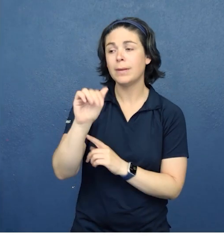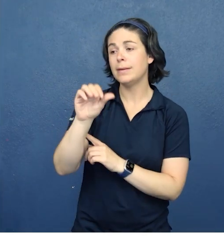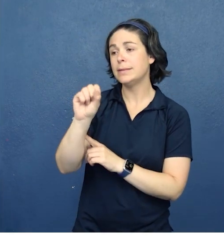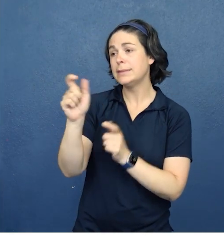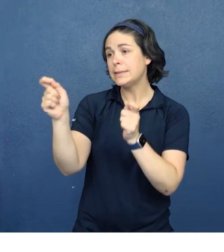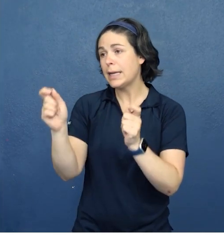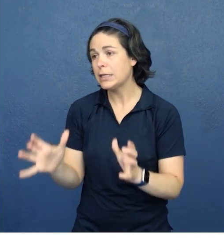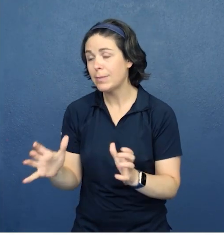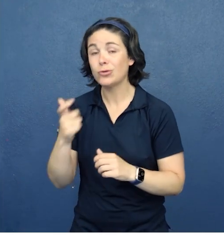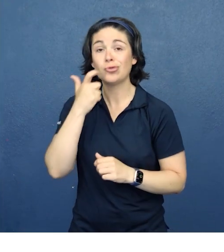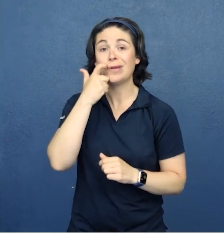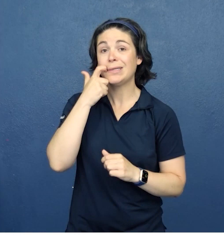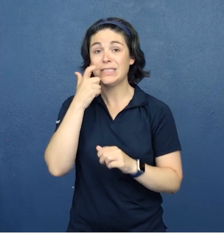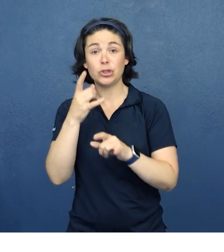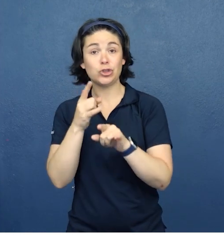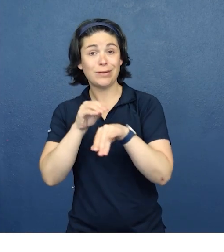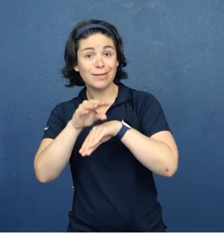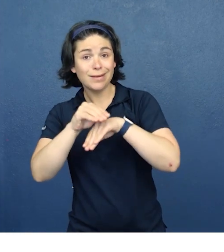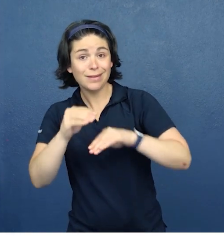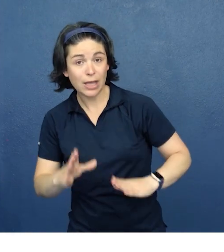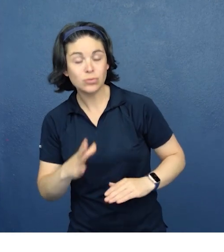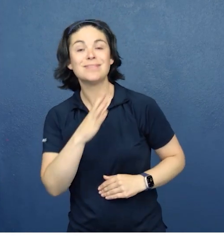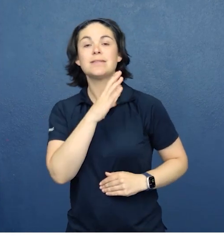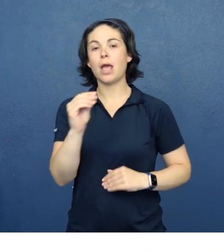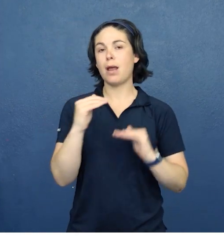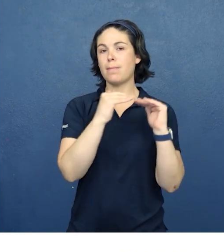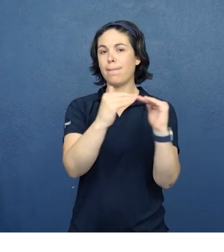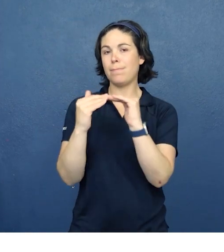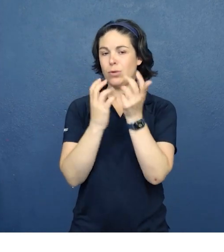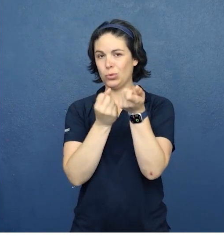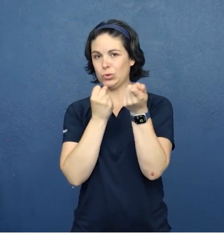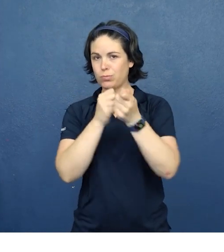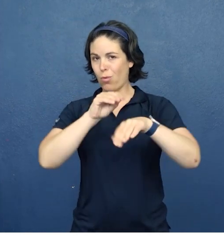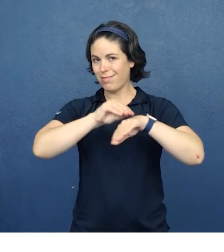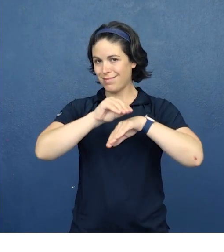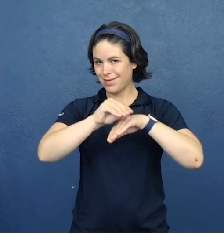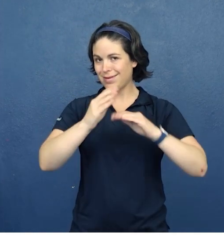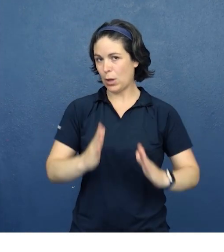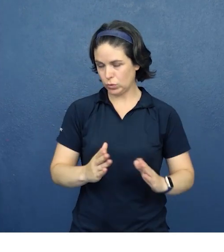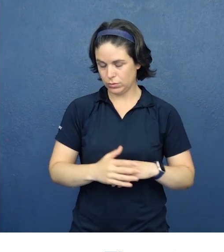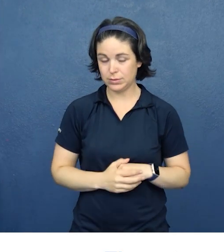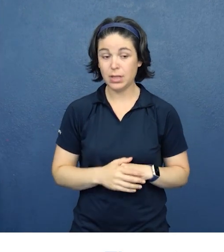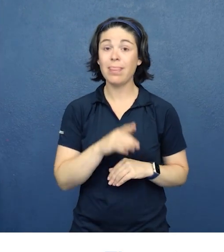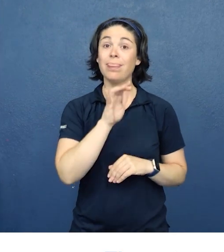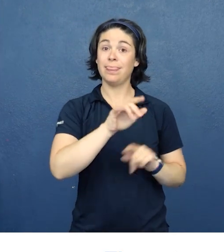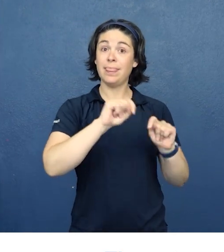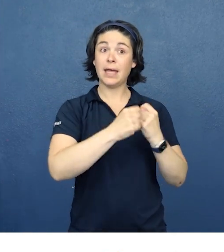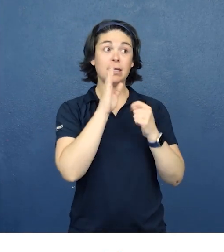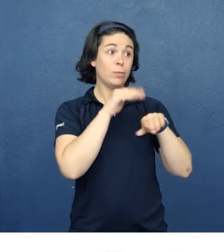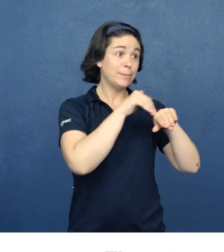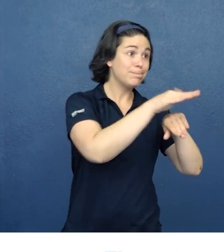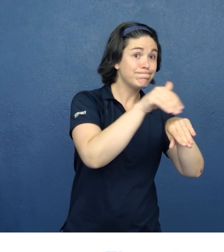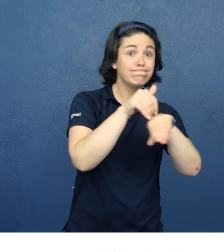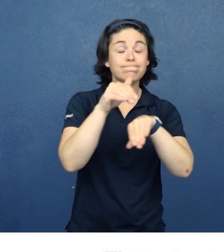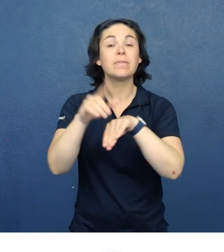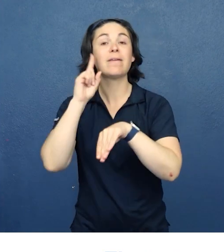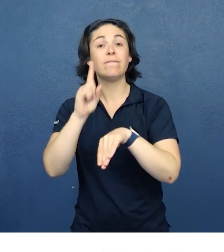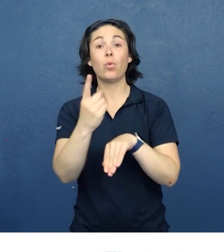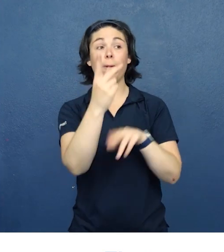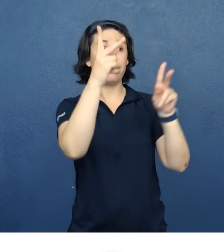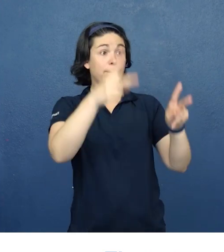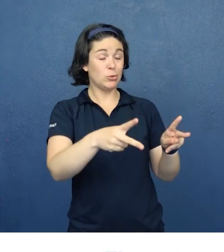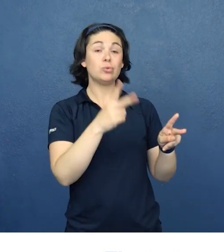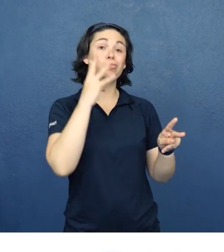case managers, addiction counselors, and peer support specialists. These teams are dispatched to people in behavioral